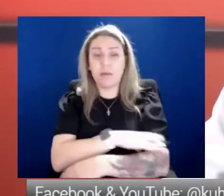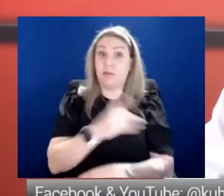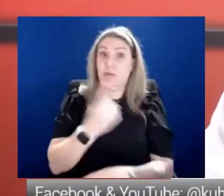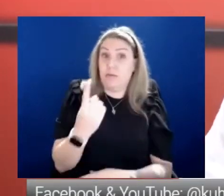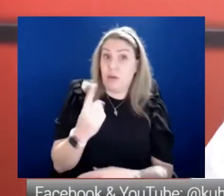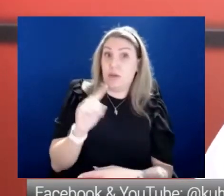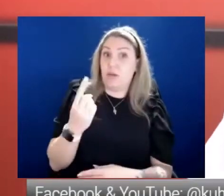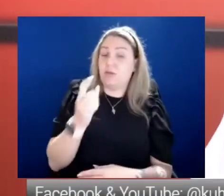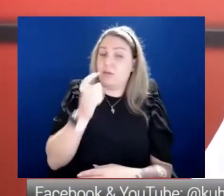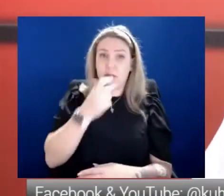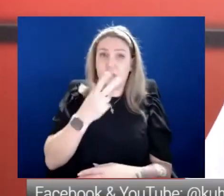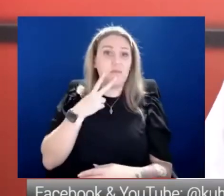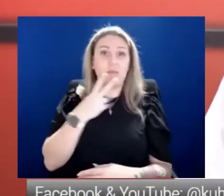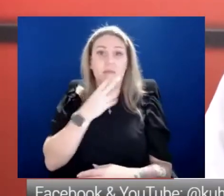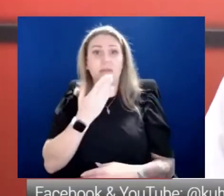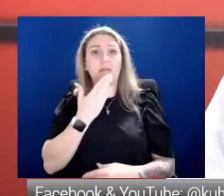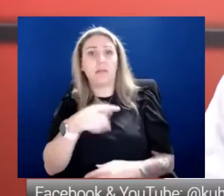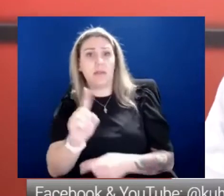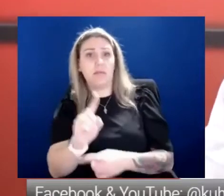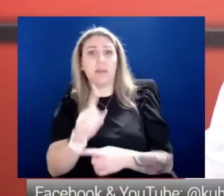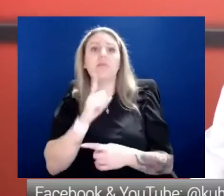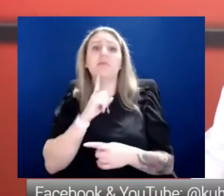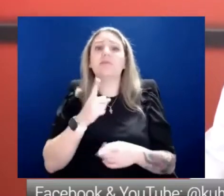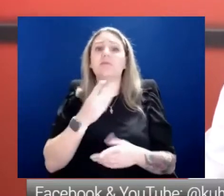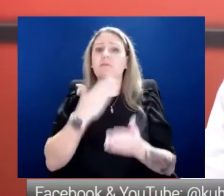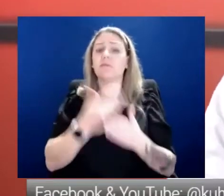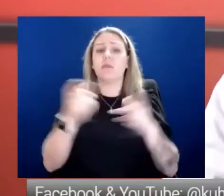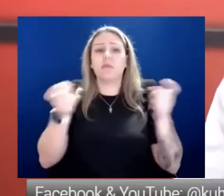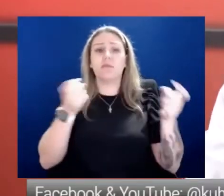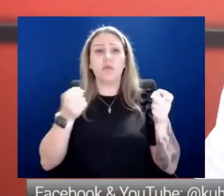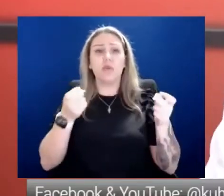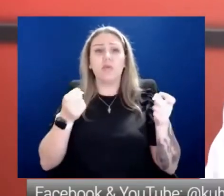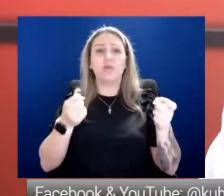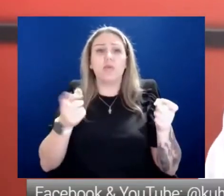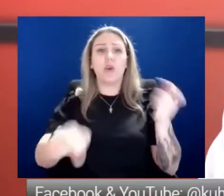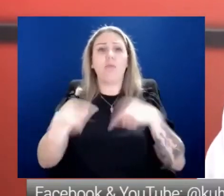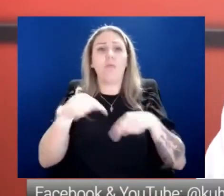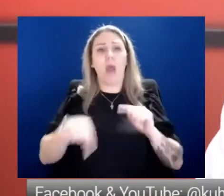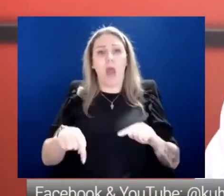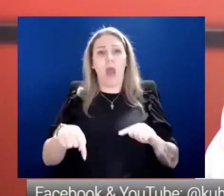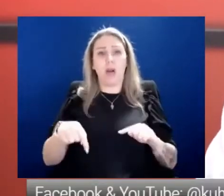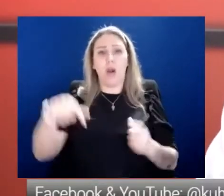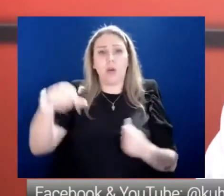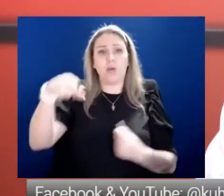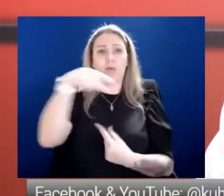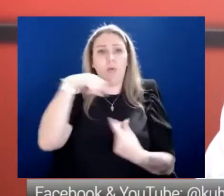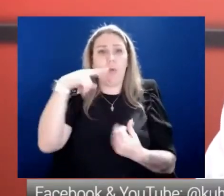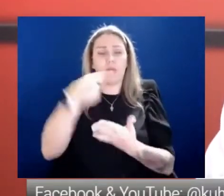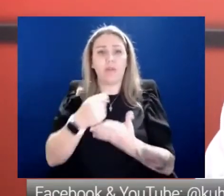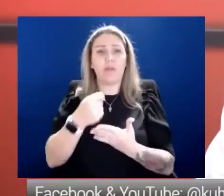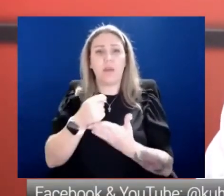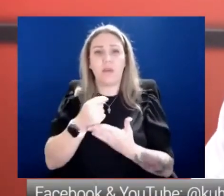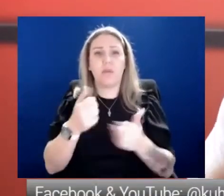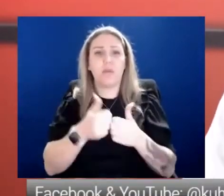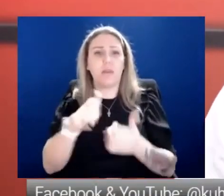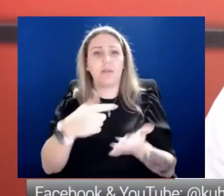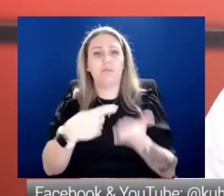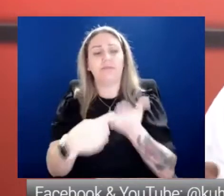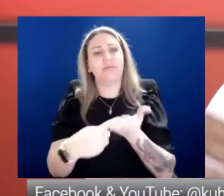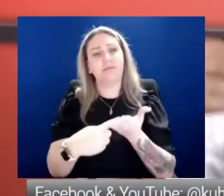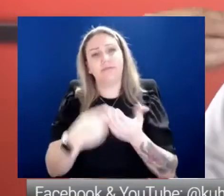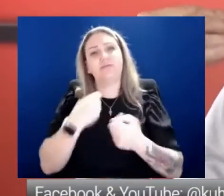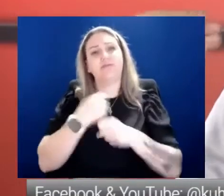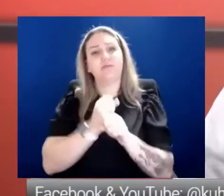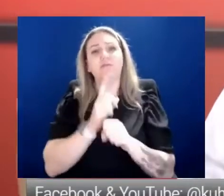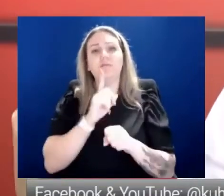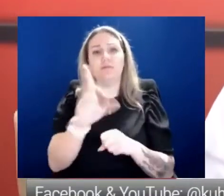diabetes and hypertension are well controlled, then chances are you can get back on hormone therapy as long as you're having that discussion. So make sure your risk